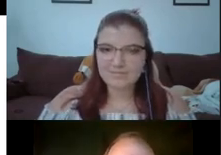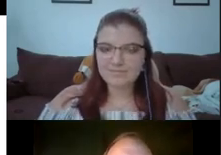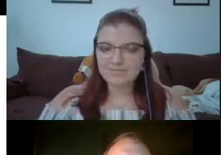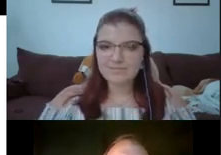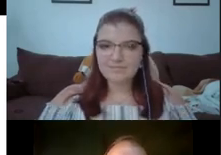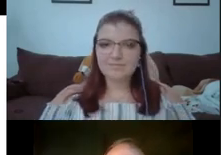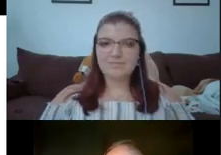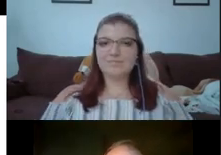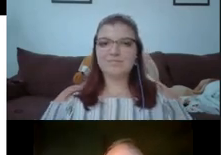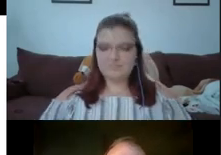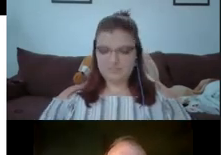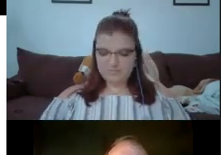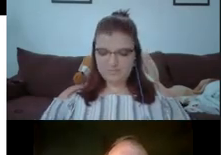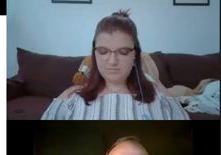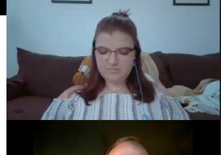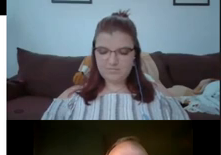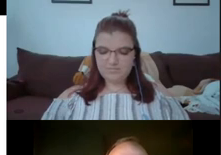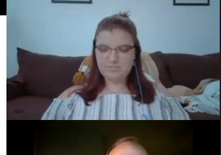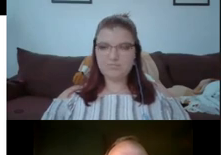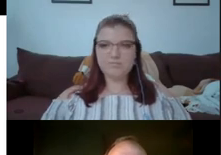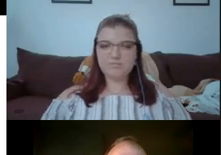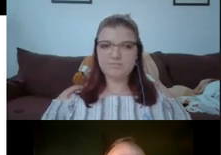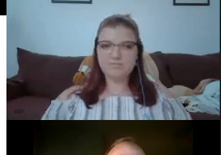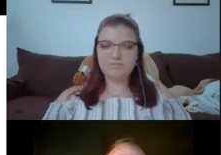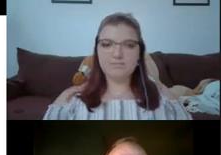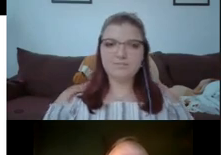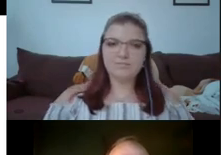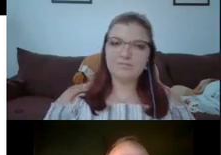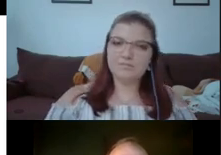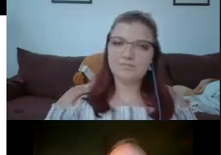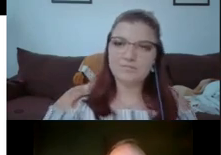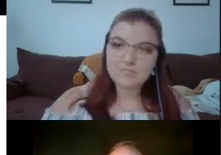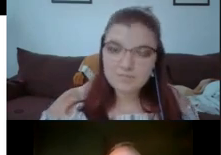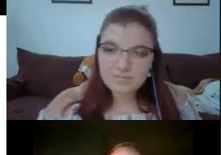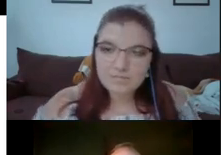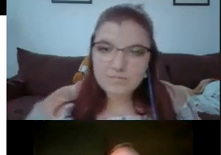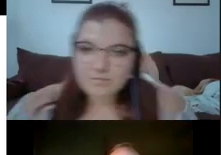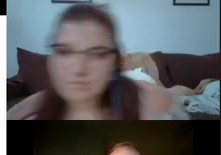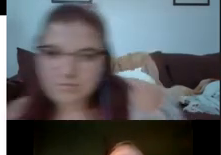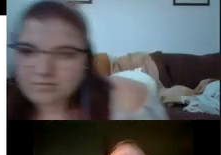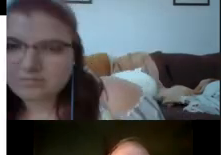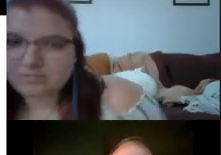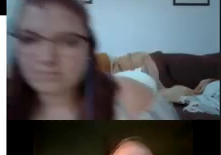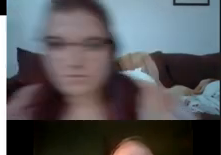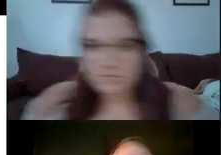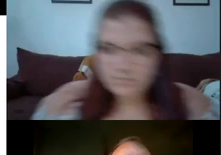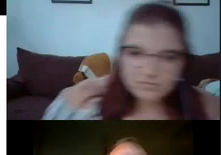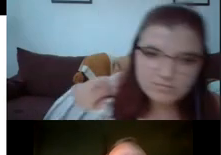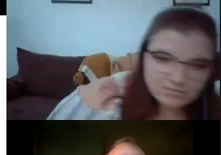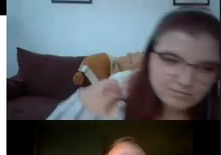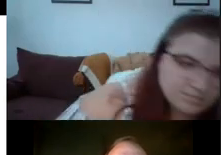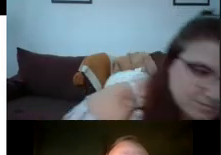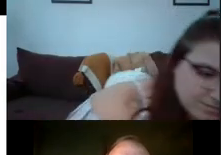activity changed a great deal. And that women's athletics now became intercollegiate, and the old days